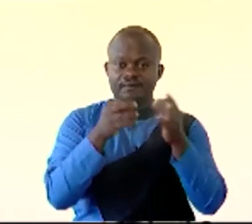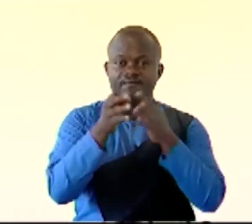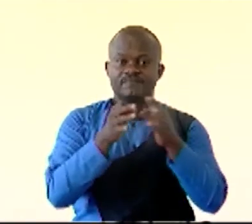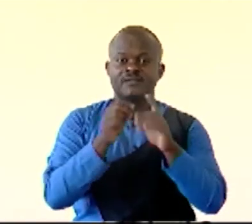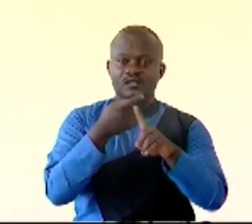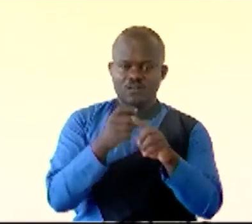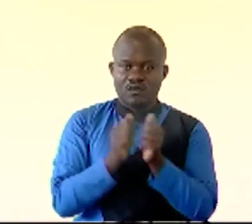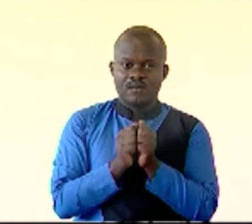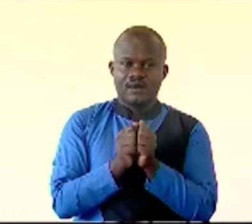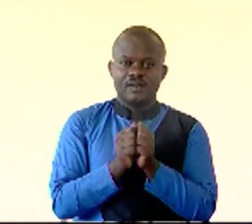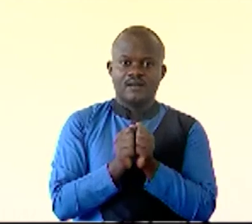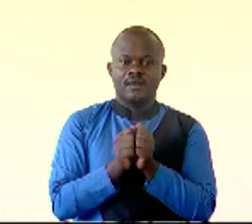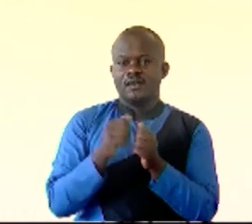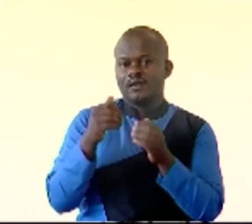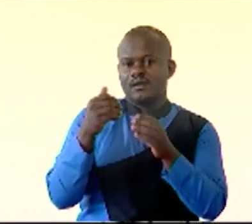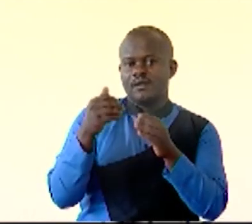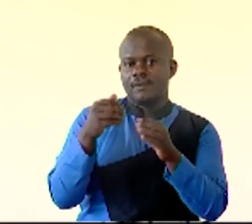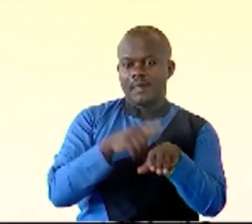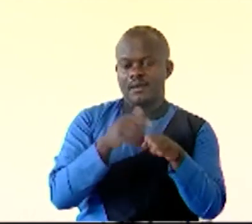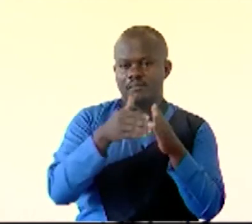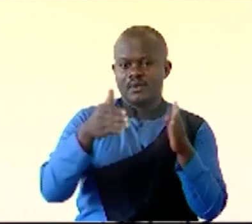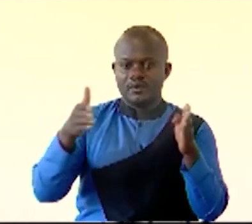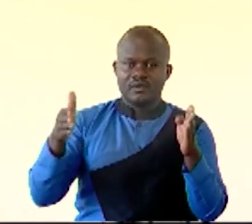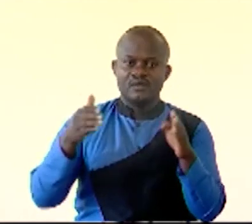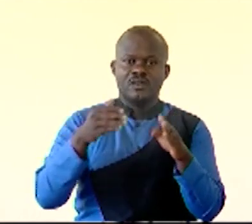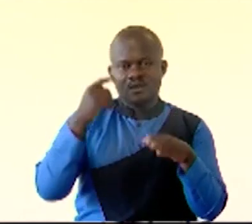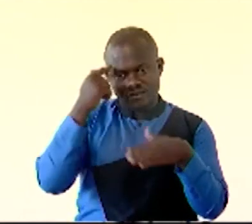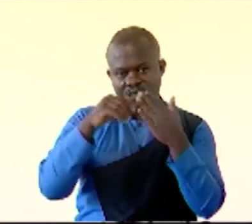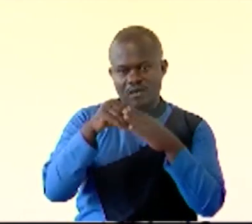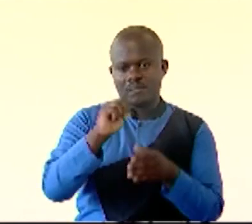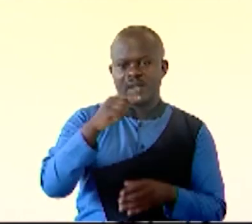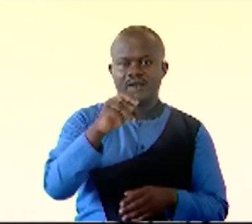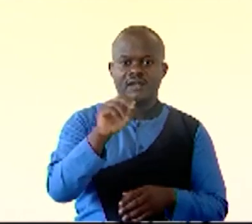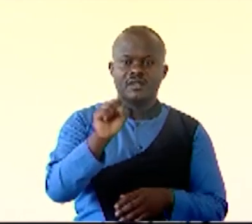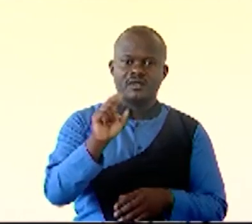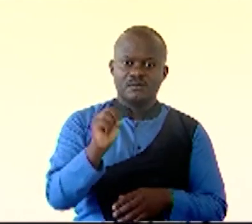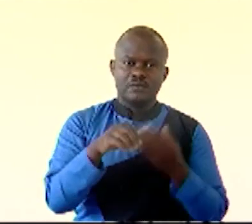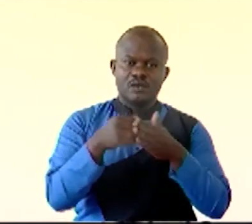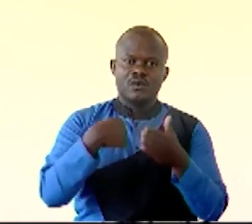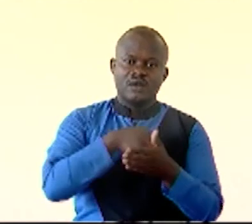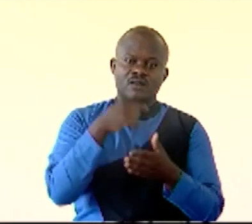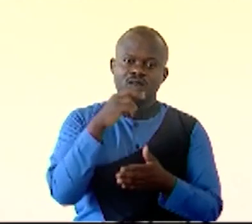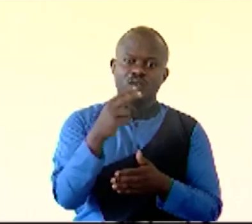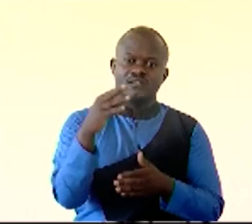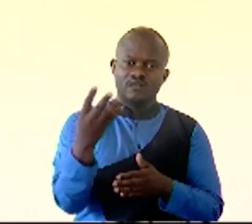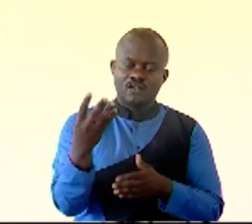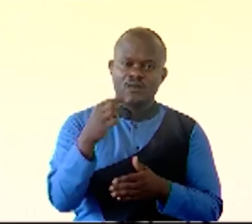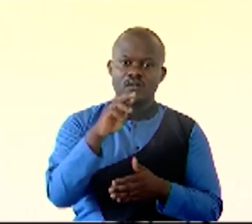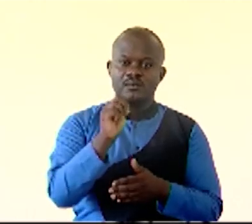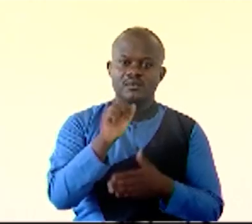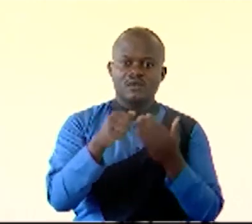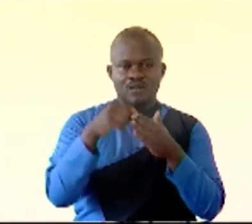from the periodic table. So for magnesium, we have 24 grams per mole.